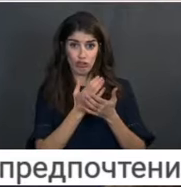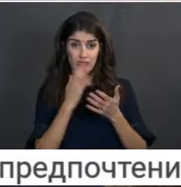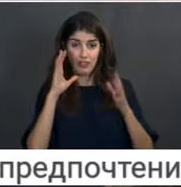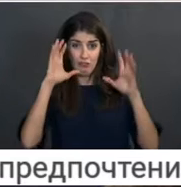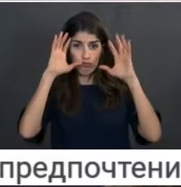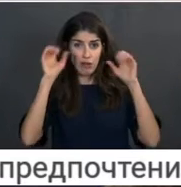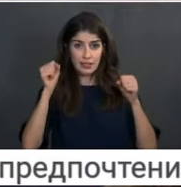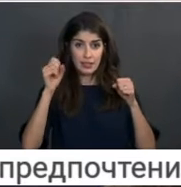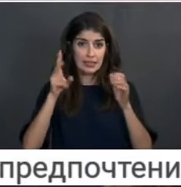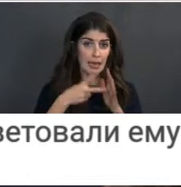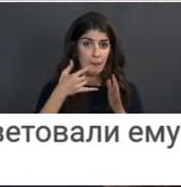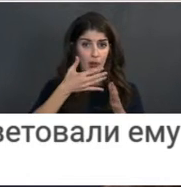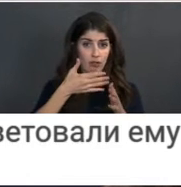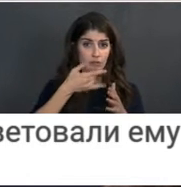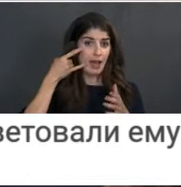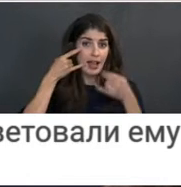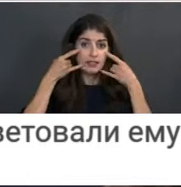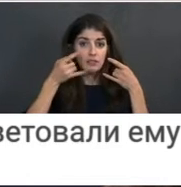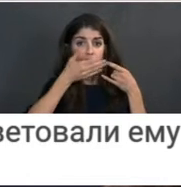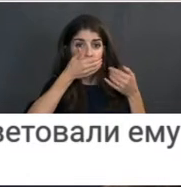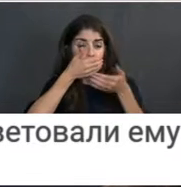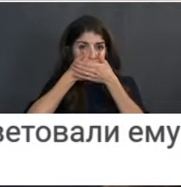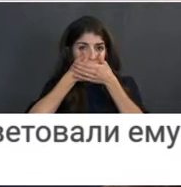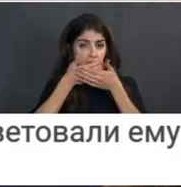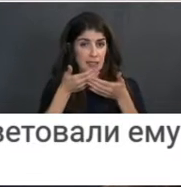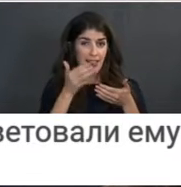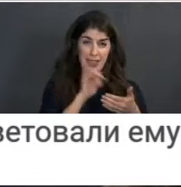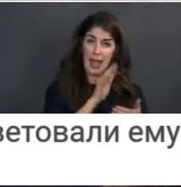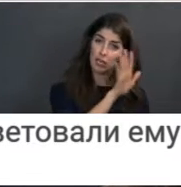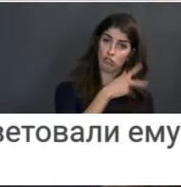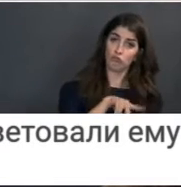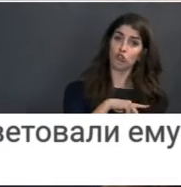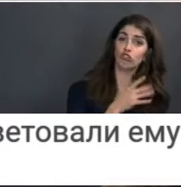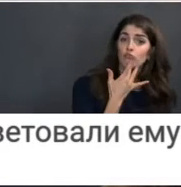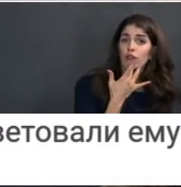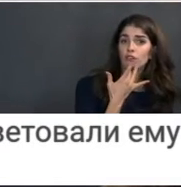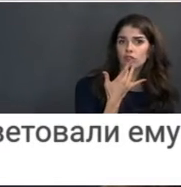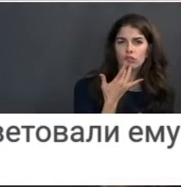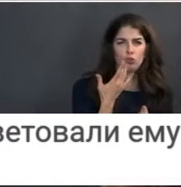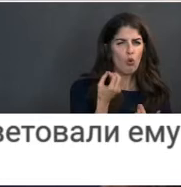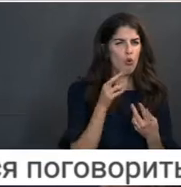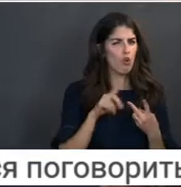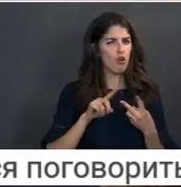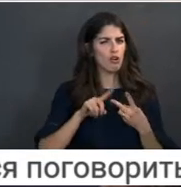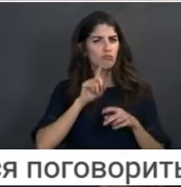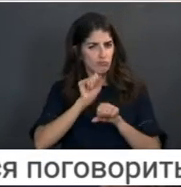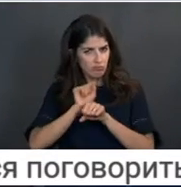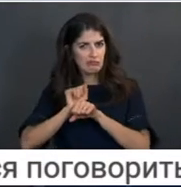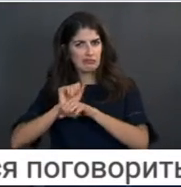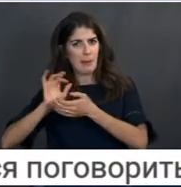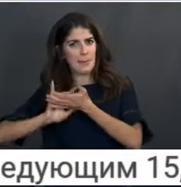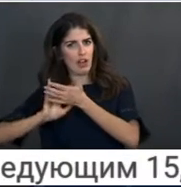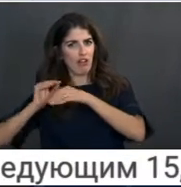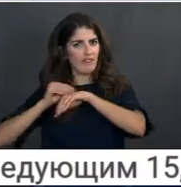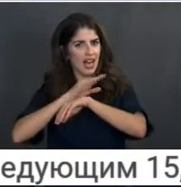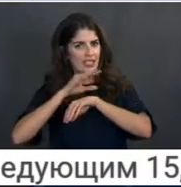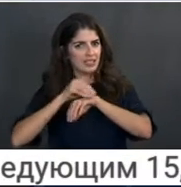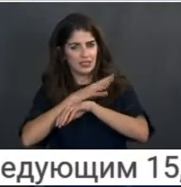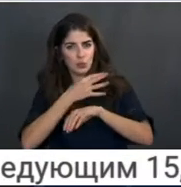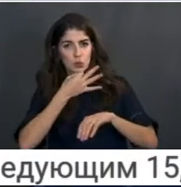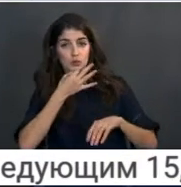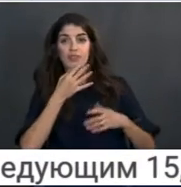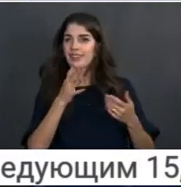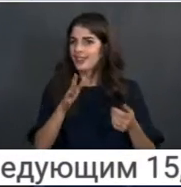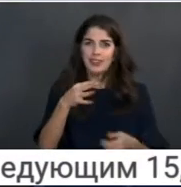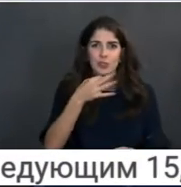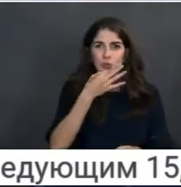him. Is that a personal preference, or has he been advised by his medical advisors to do that? Well, you're going to talk to the medical